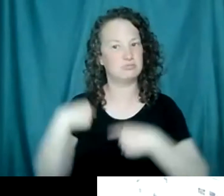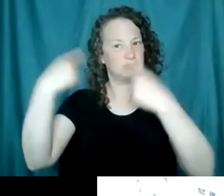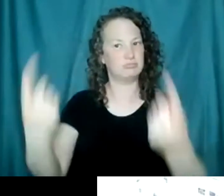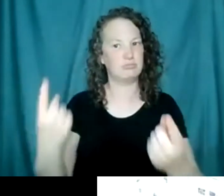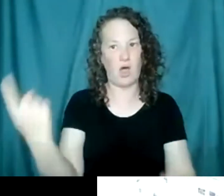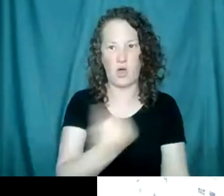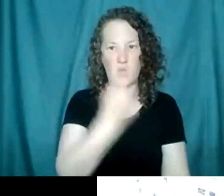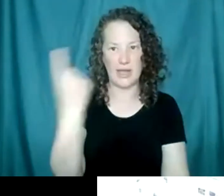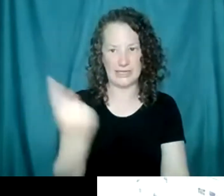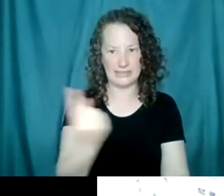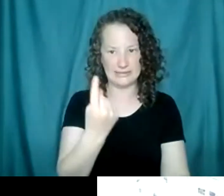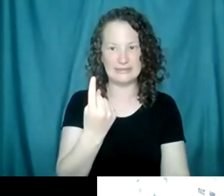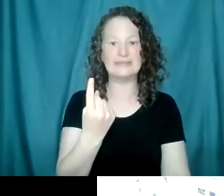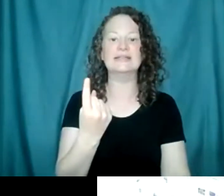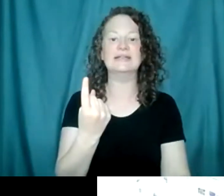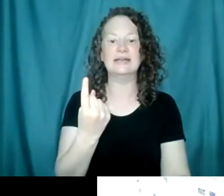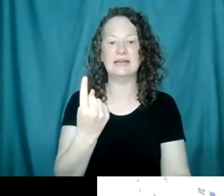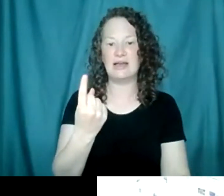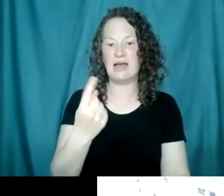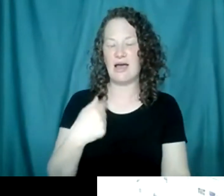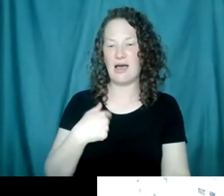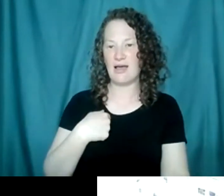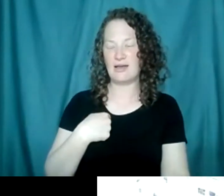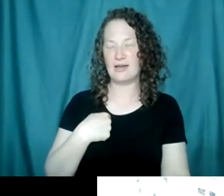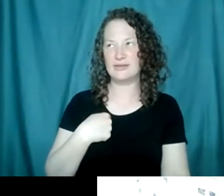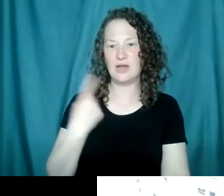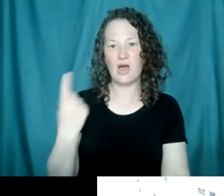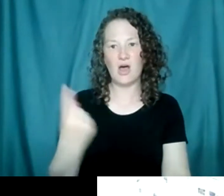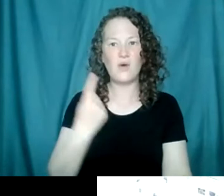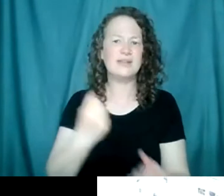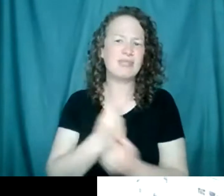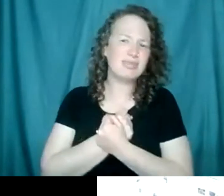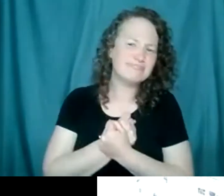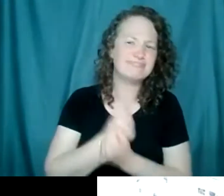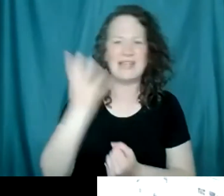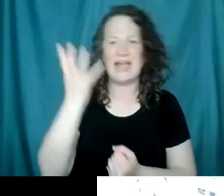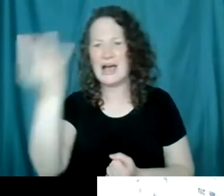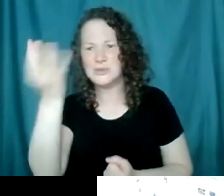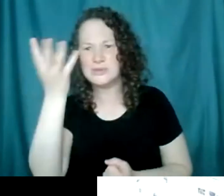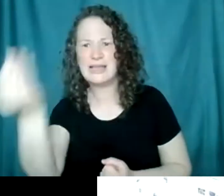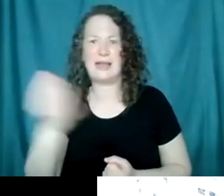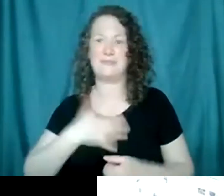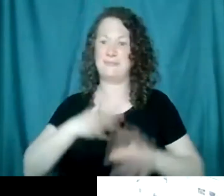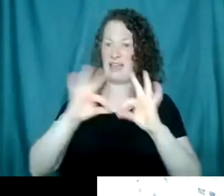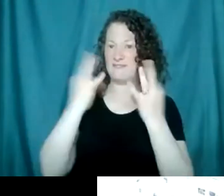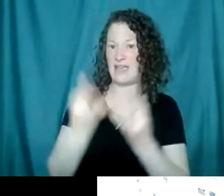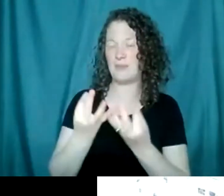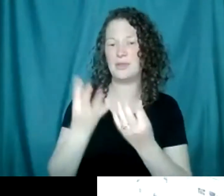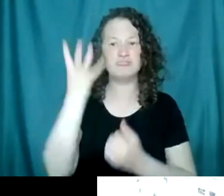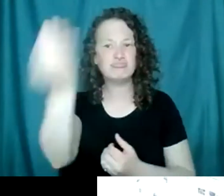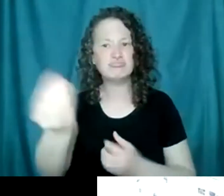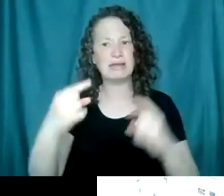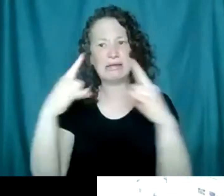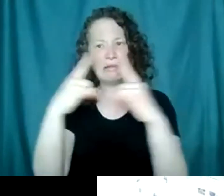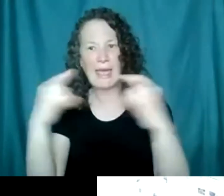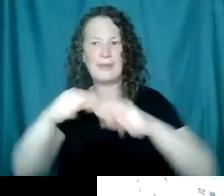plants. I've very much always been someone who's loved the outdoors. Whenever my family would go camping or hiking, I